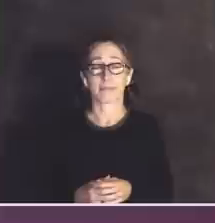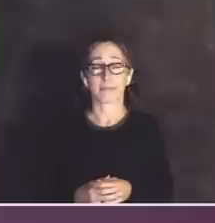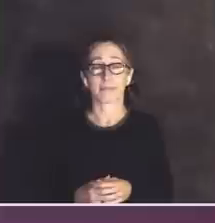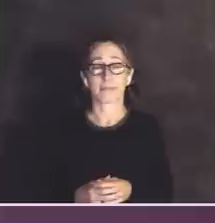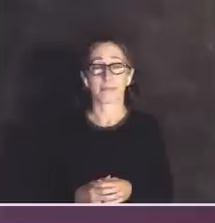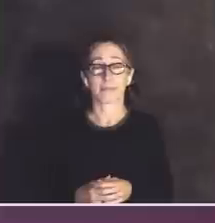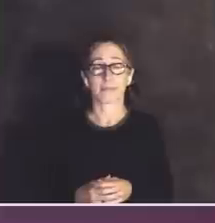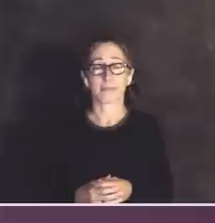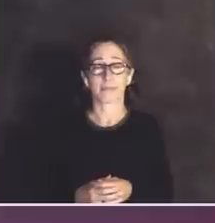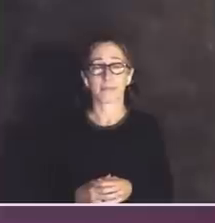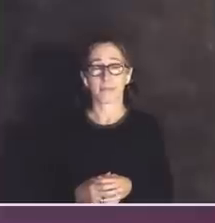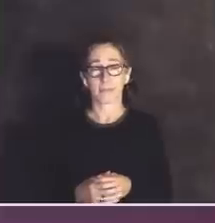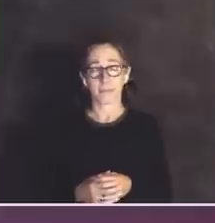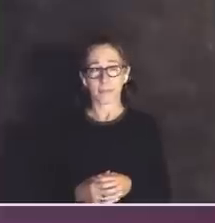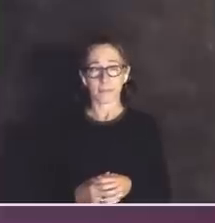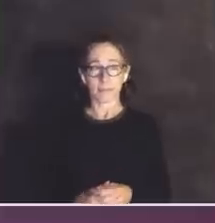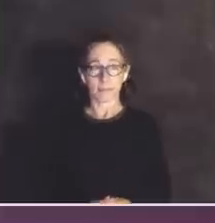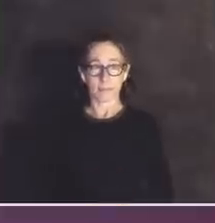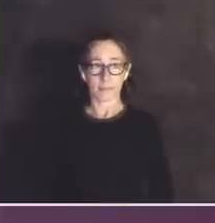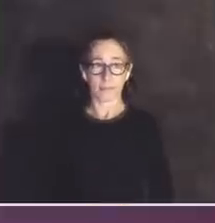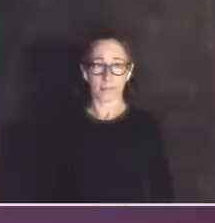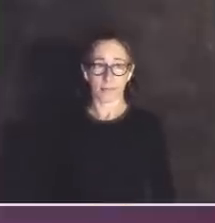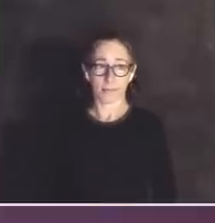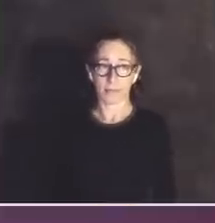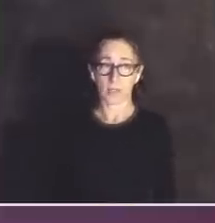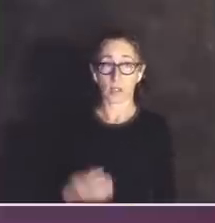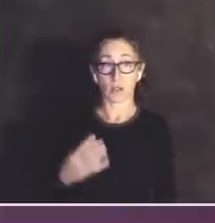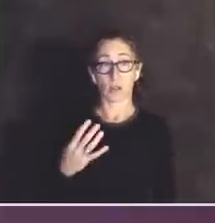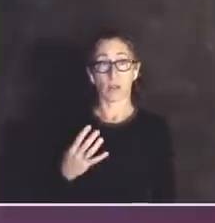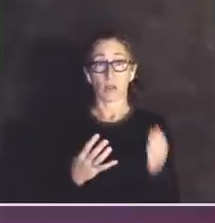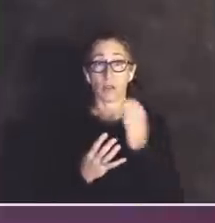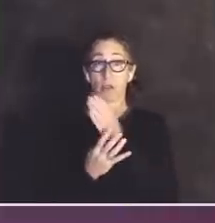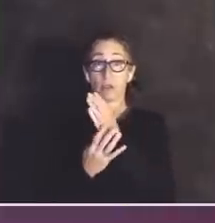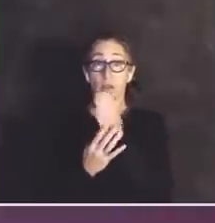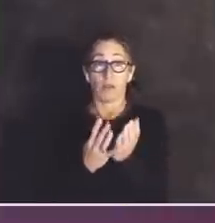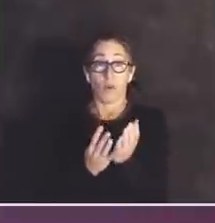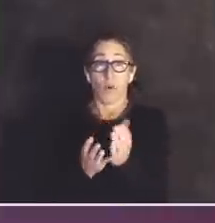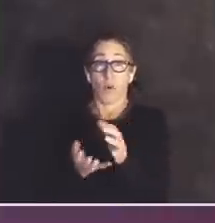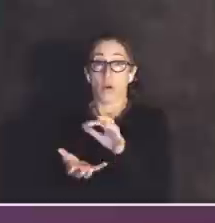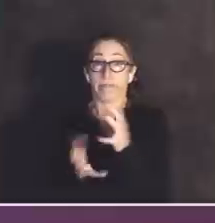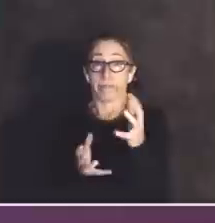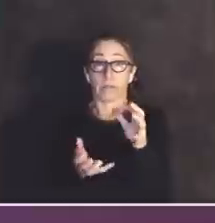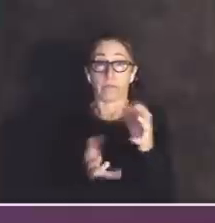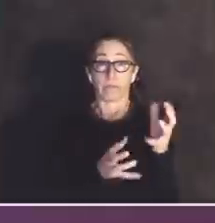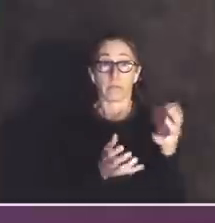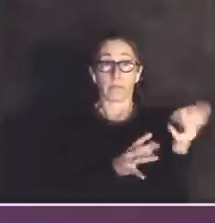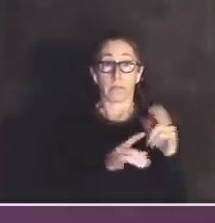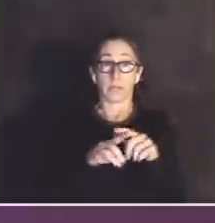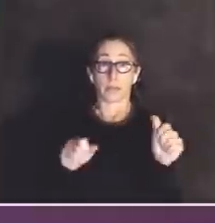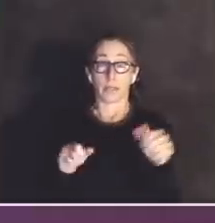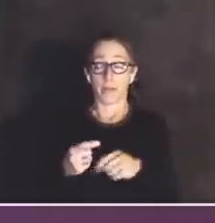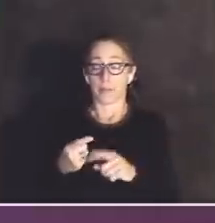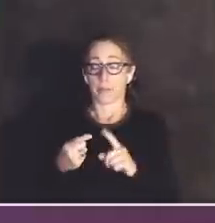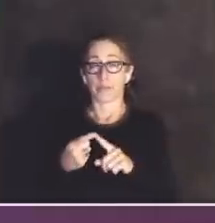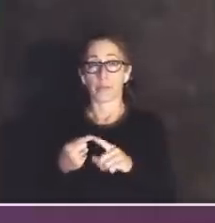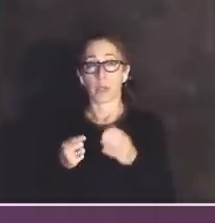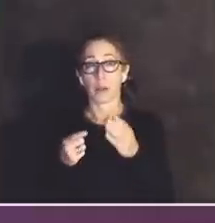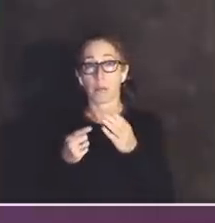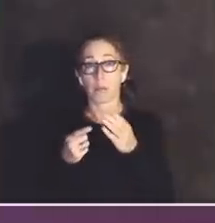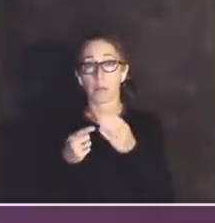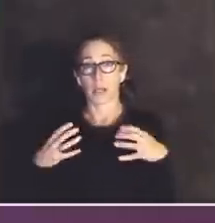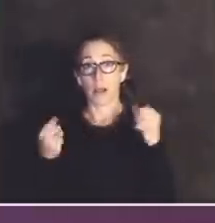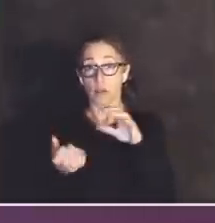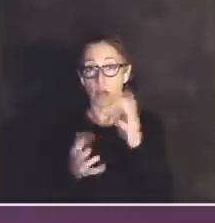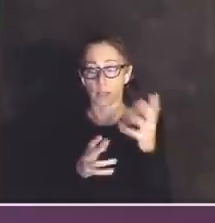We're looking at these four crises taking place at once. We're looking at the public health crisis,